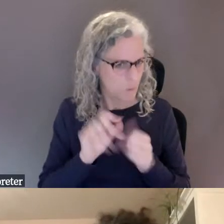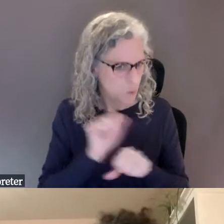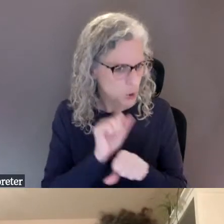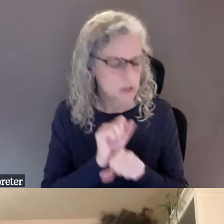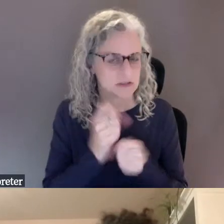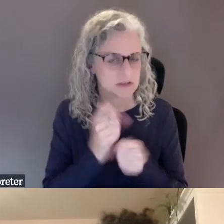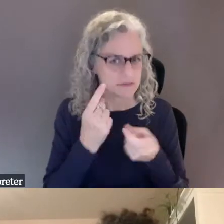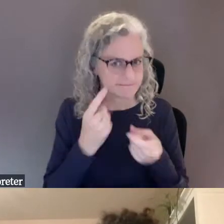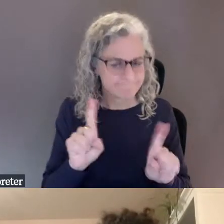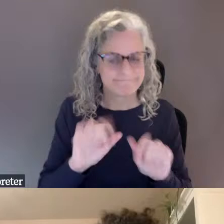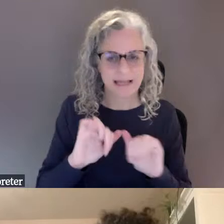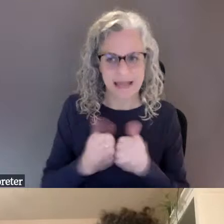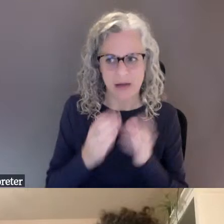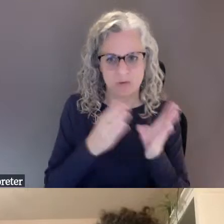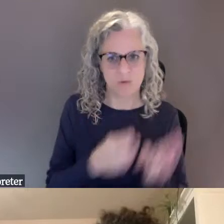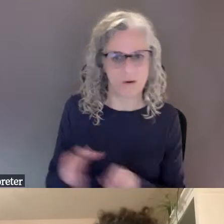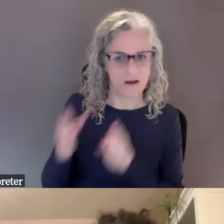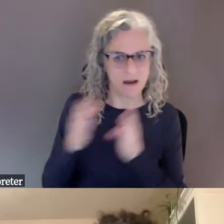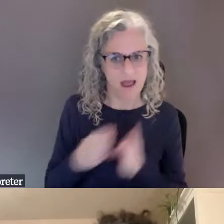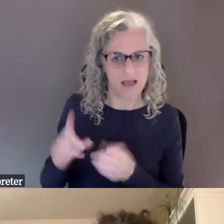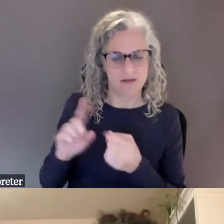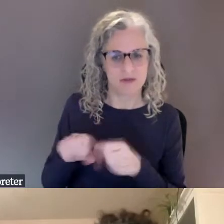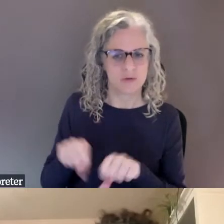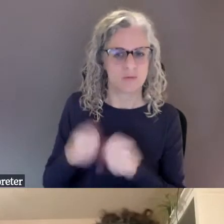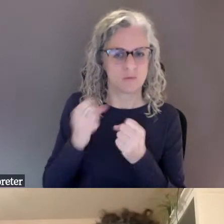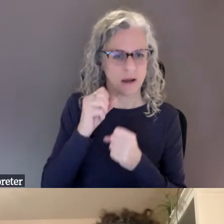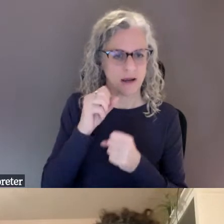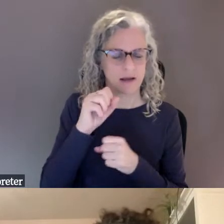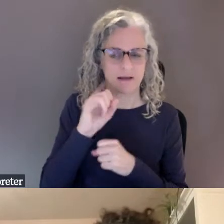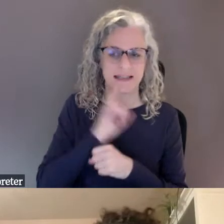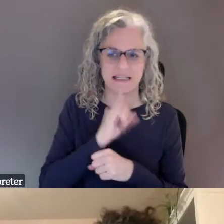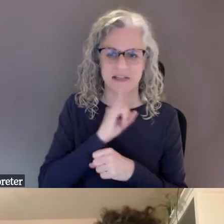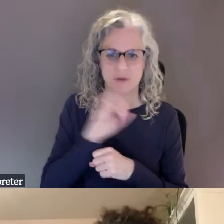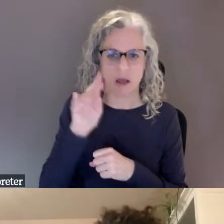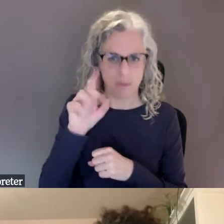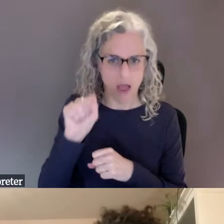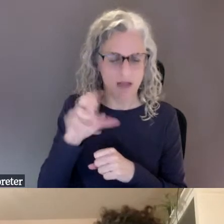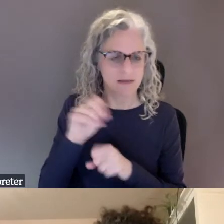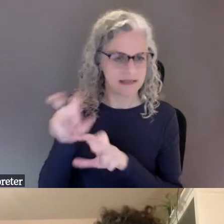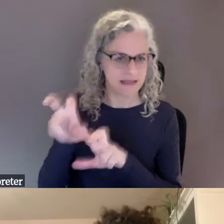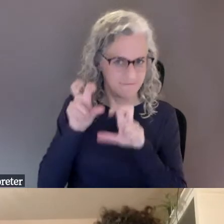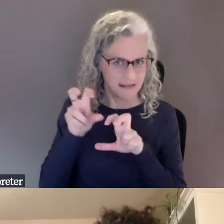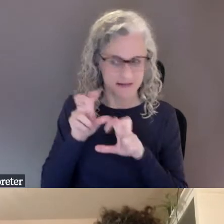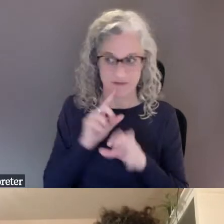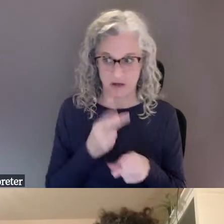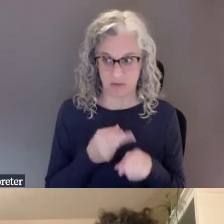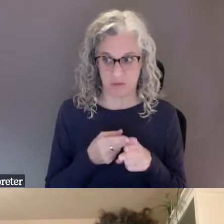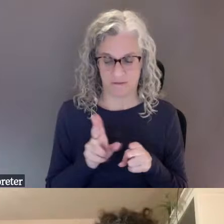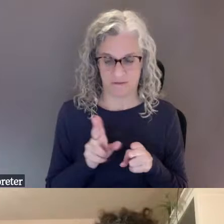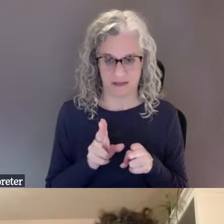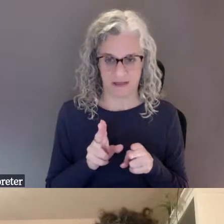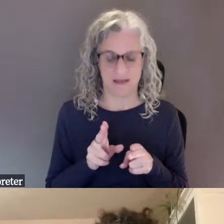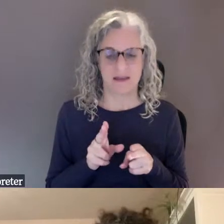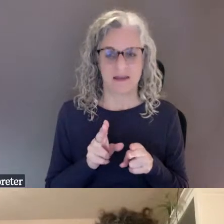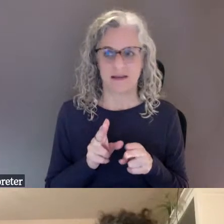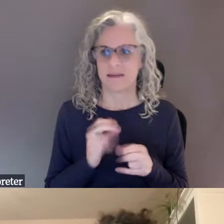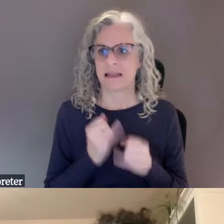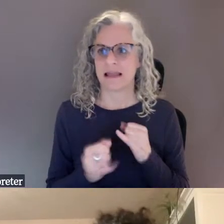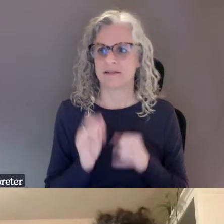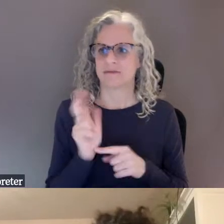organize to break Israel bonds, to divest from Israel bonds. Just real quick, we'll try to cover this in the last